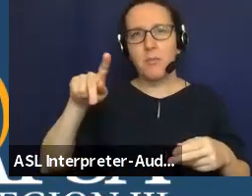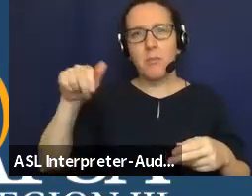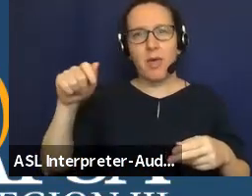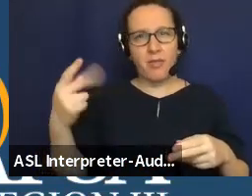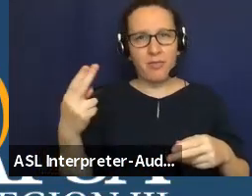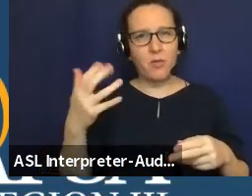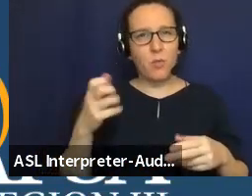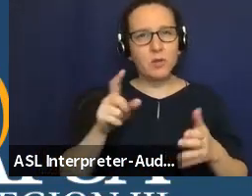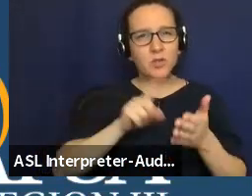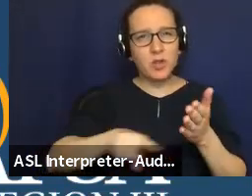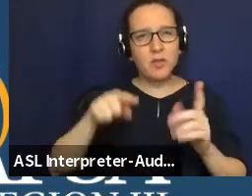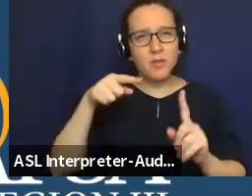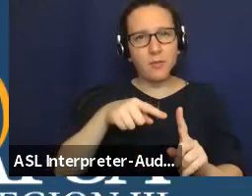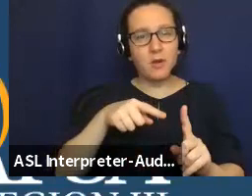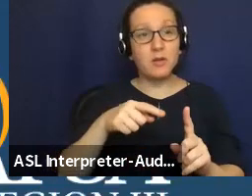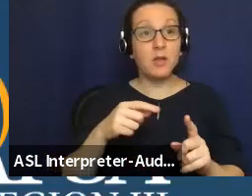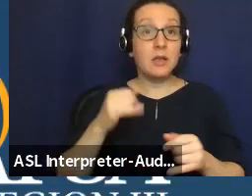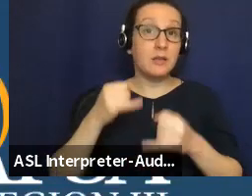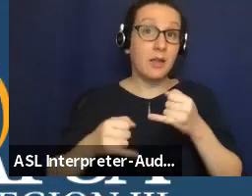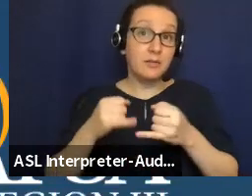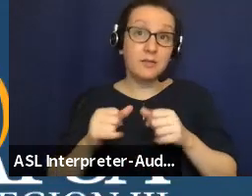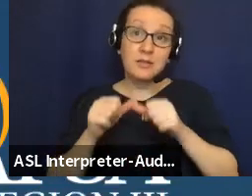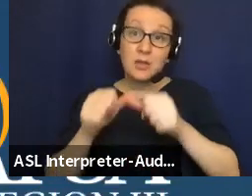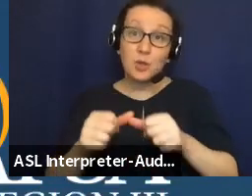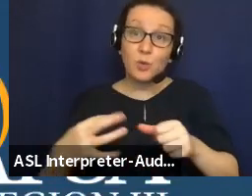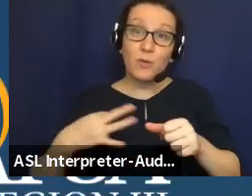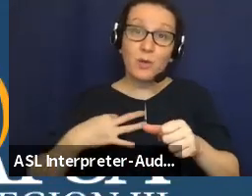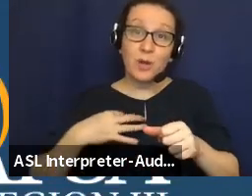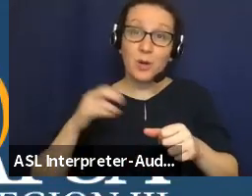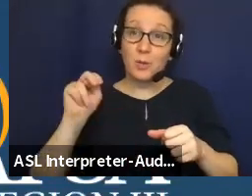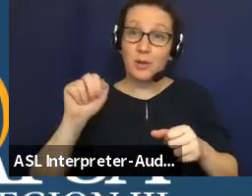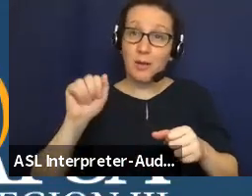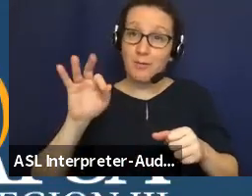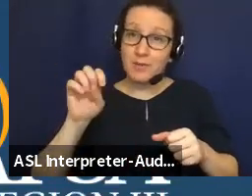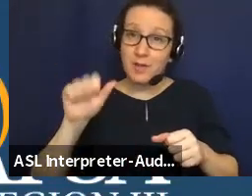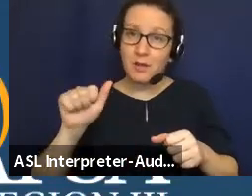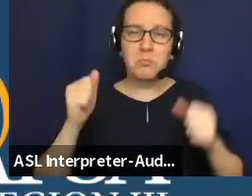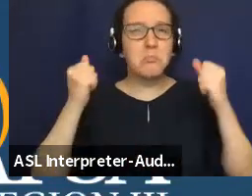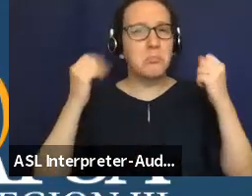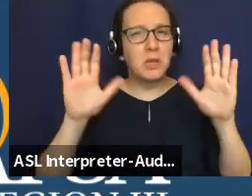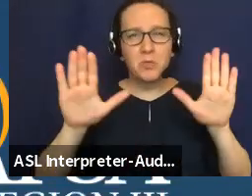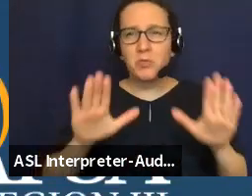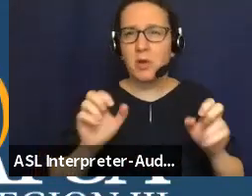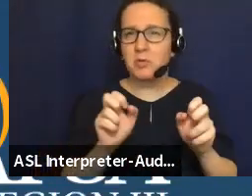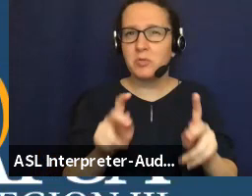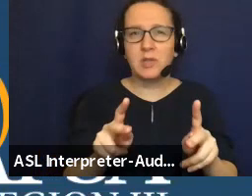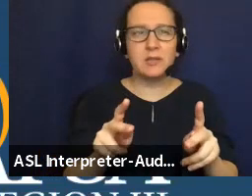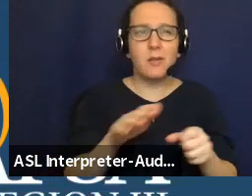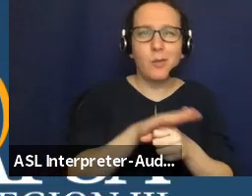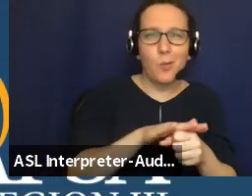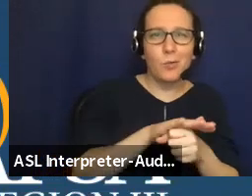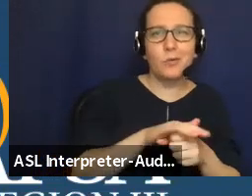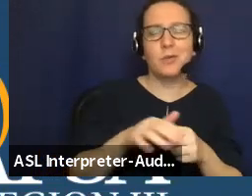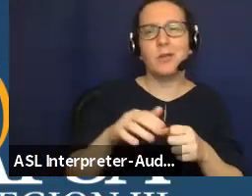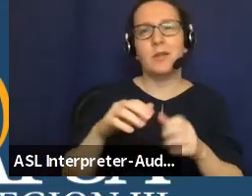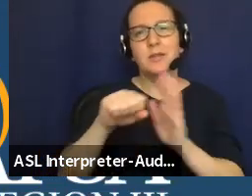continue volunteering with NASA. There's a lot of great opportunities locally, regionally, statewide,